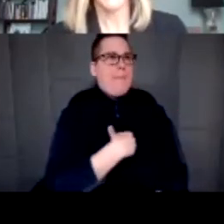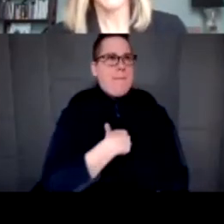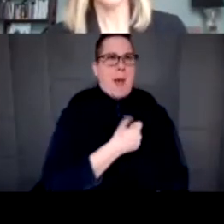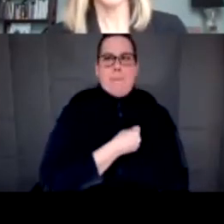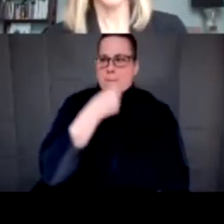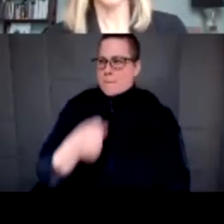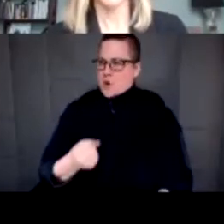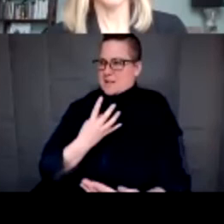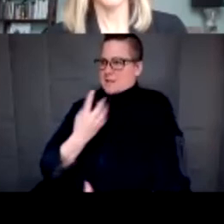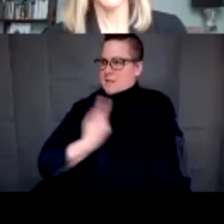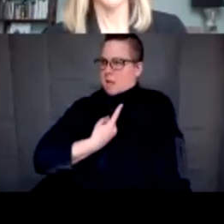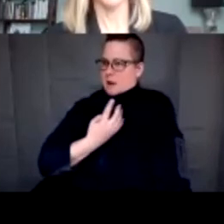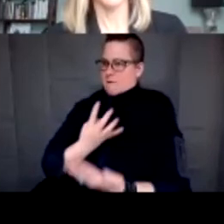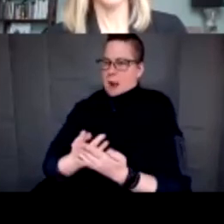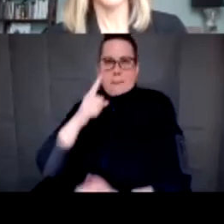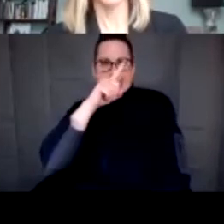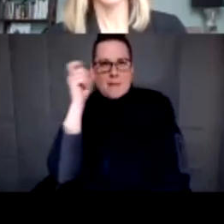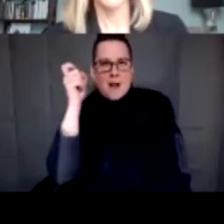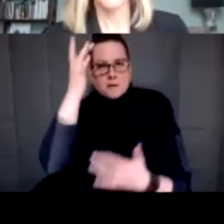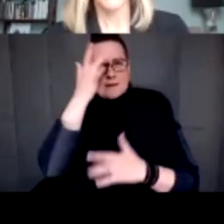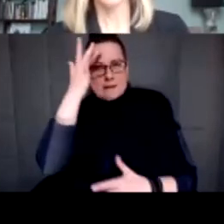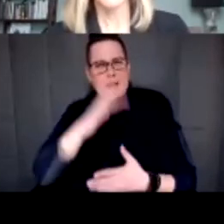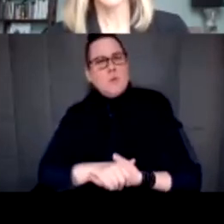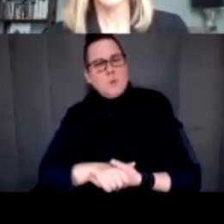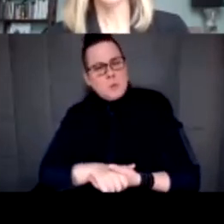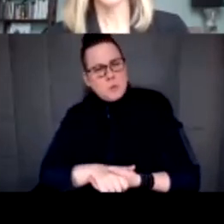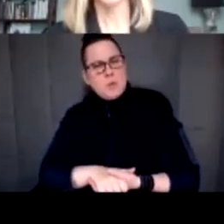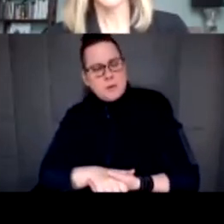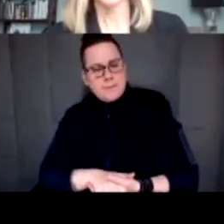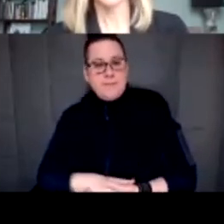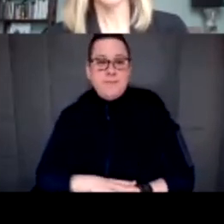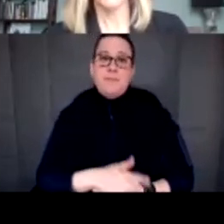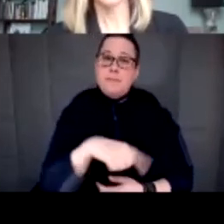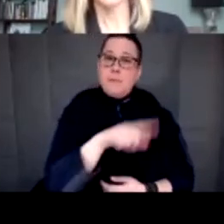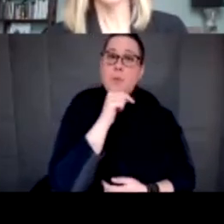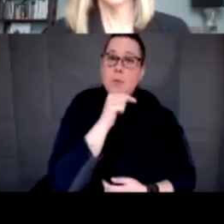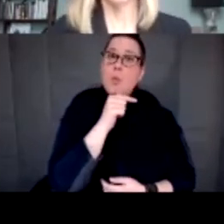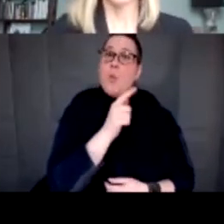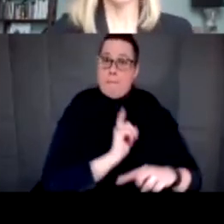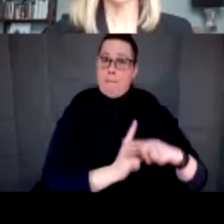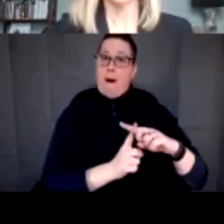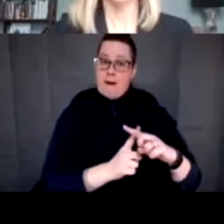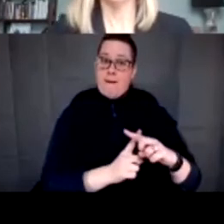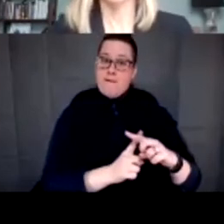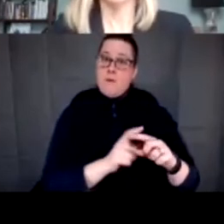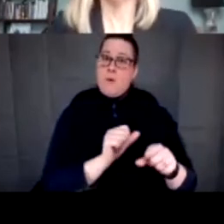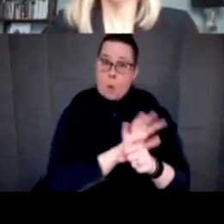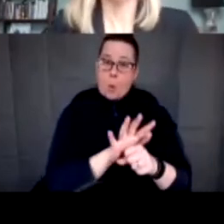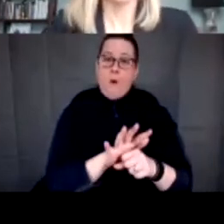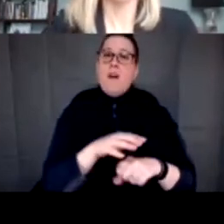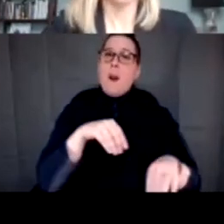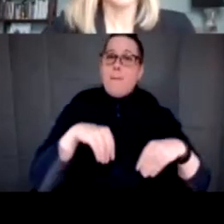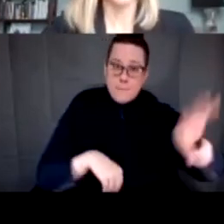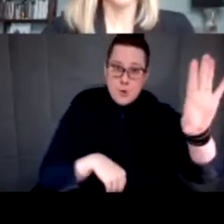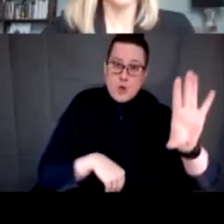confinement because of a particular illness. And inmates who tested positive were also moved to either